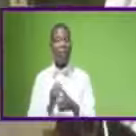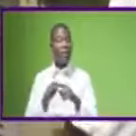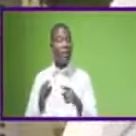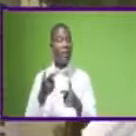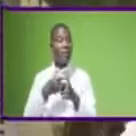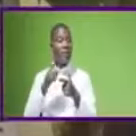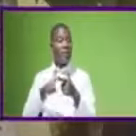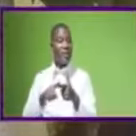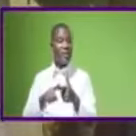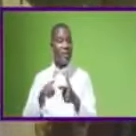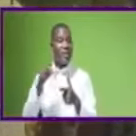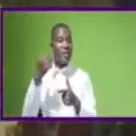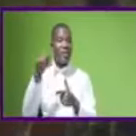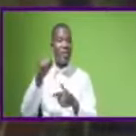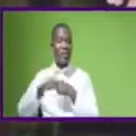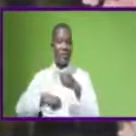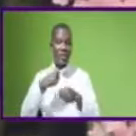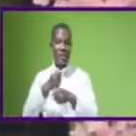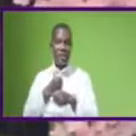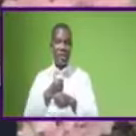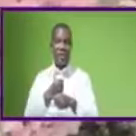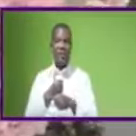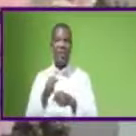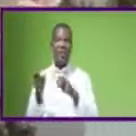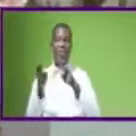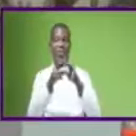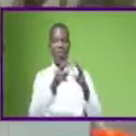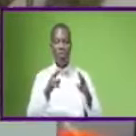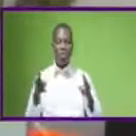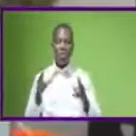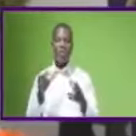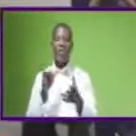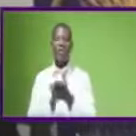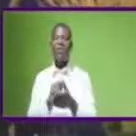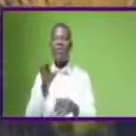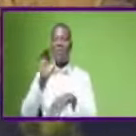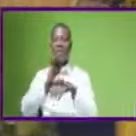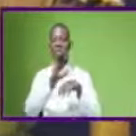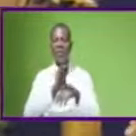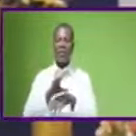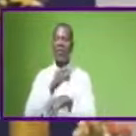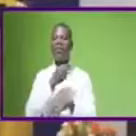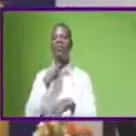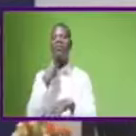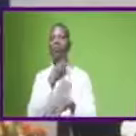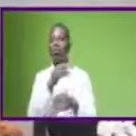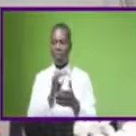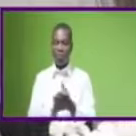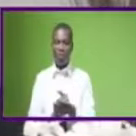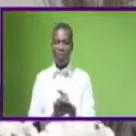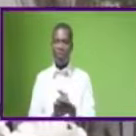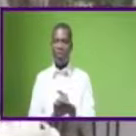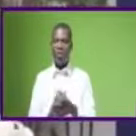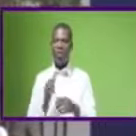which is meant to be revealed in the next 10 years, sorry, no. So that the churches, together with their